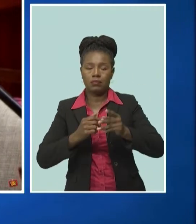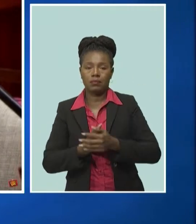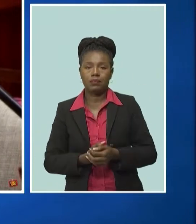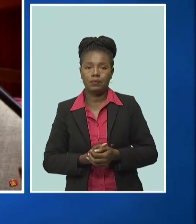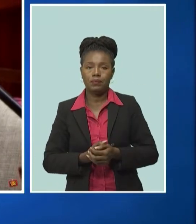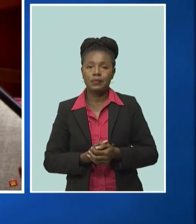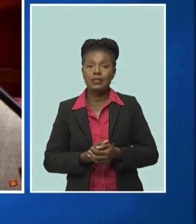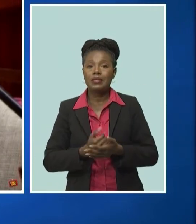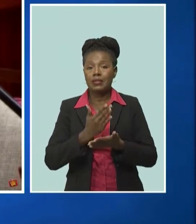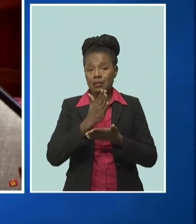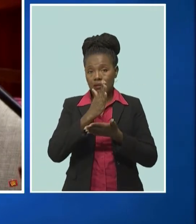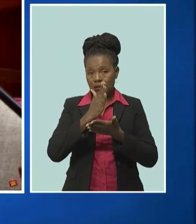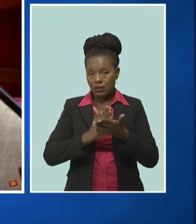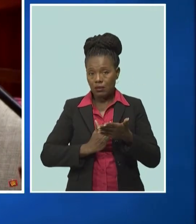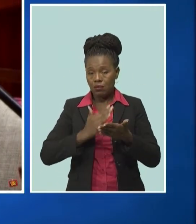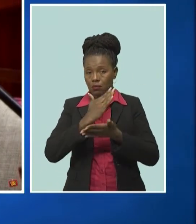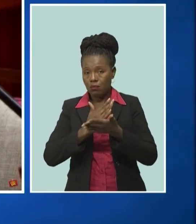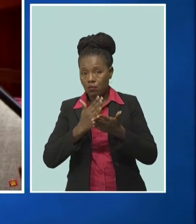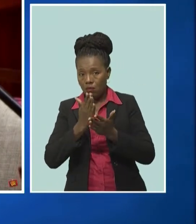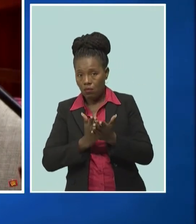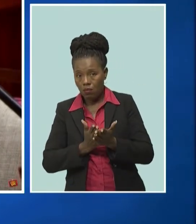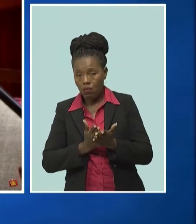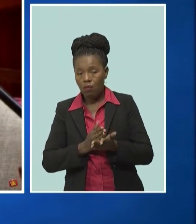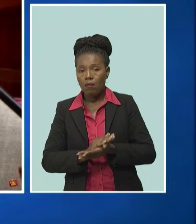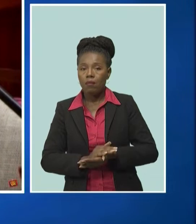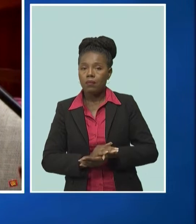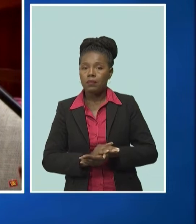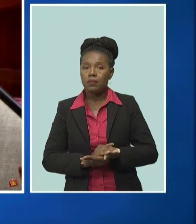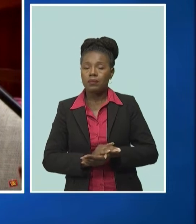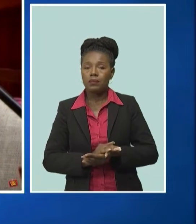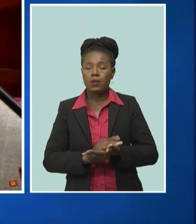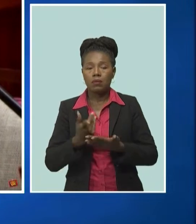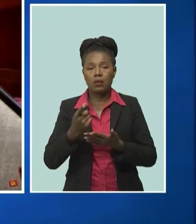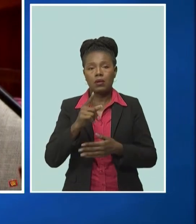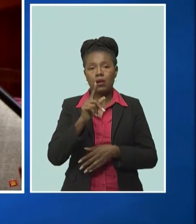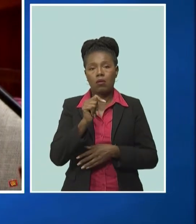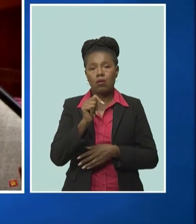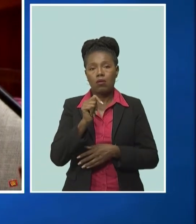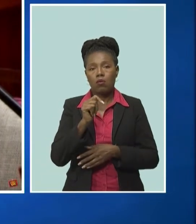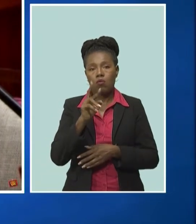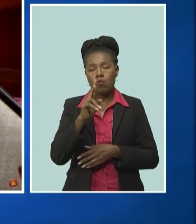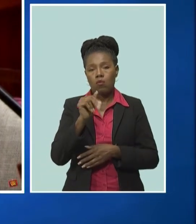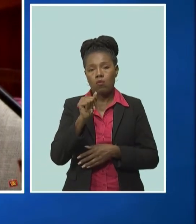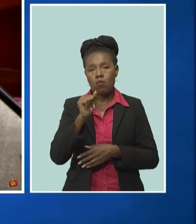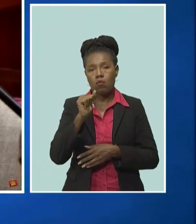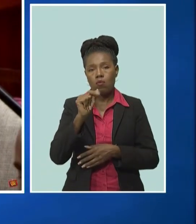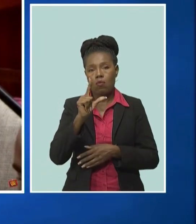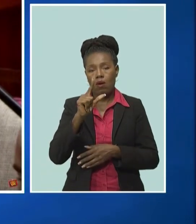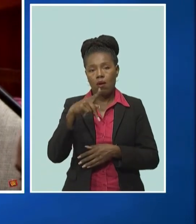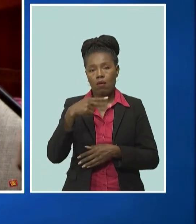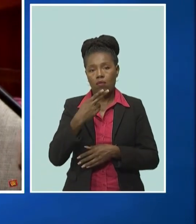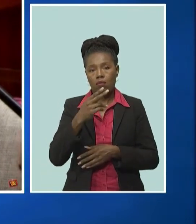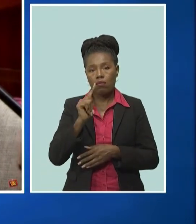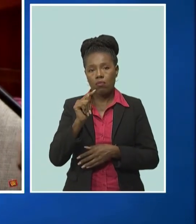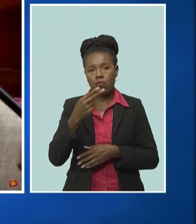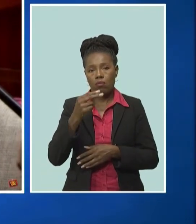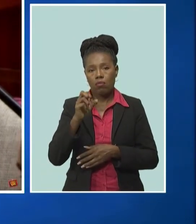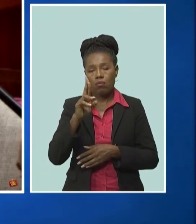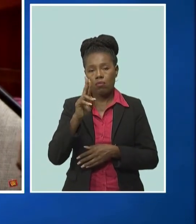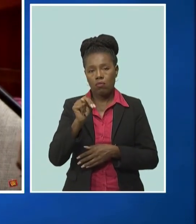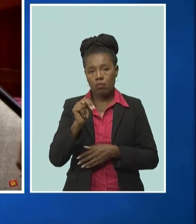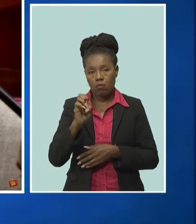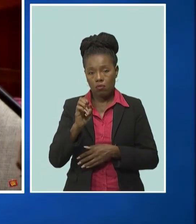led by, I believe it was Mr. Thorne, Ms. Ralph Thorne, We formulated a